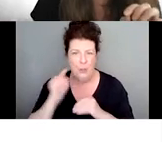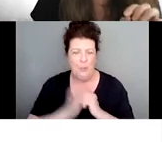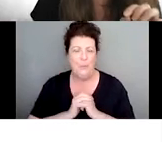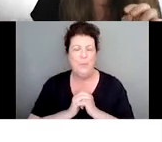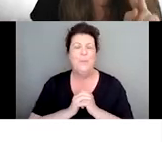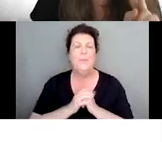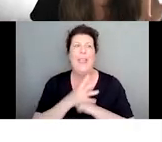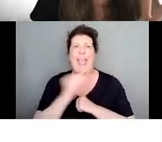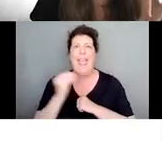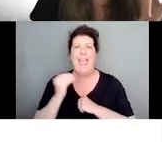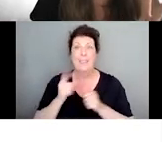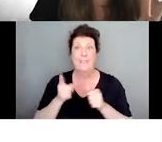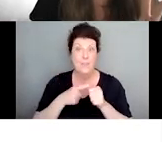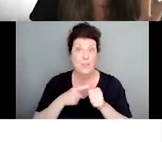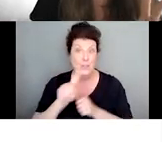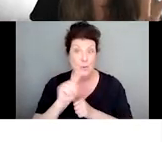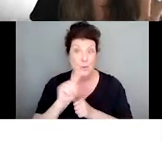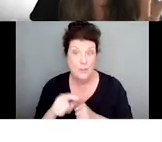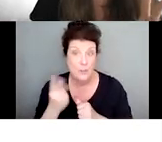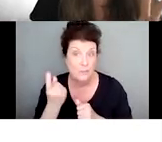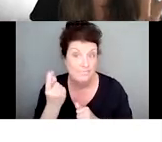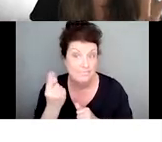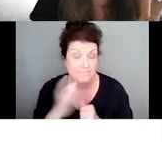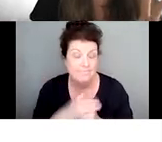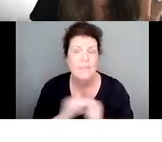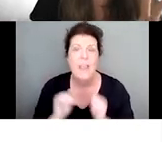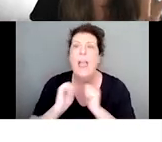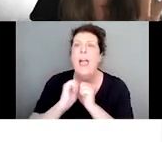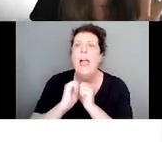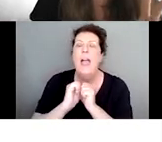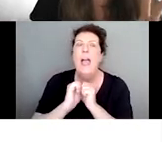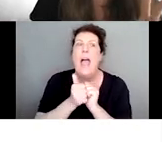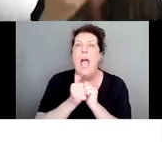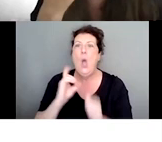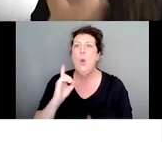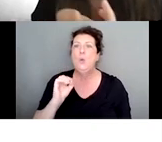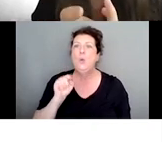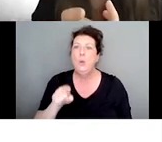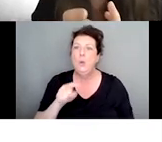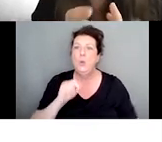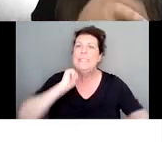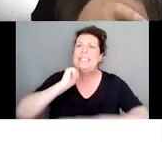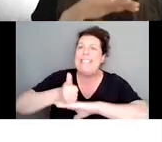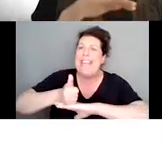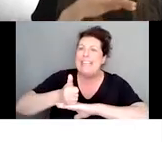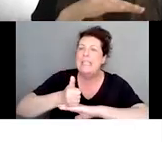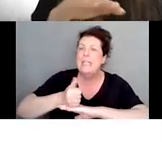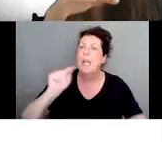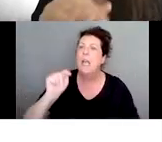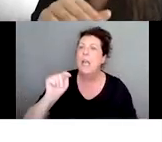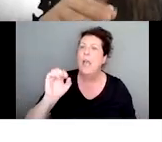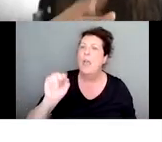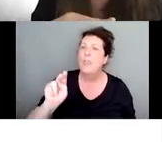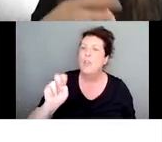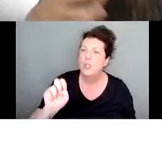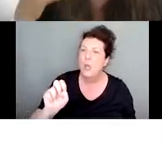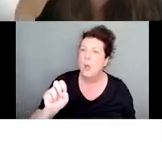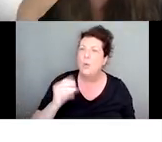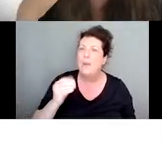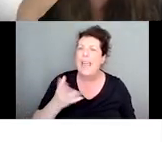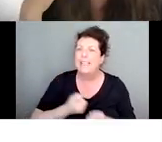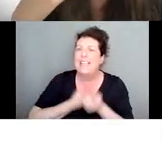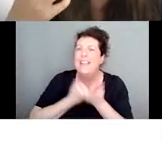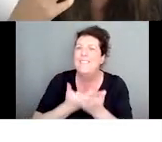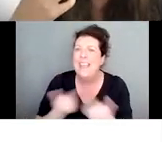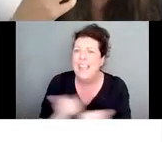and, uh, the first of them is how do you, um, how do you set the tone and get everything across without getting